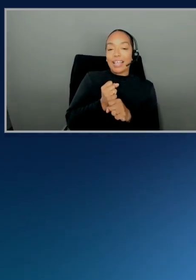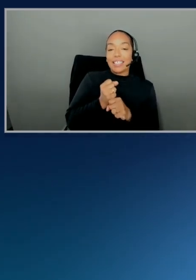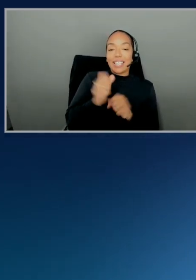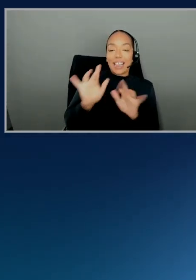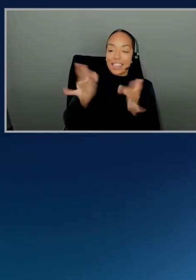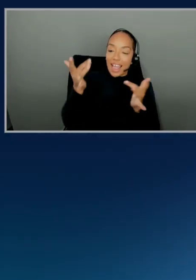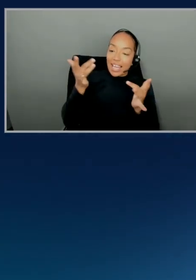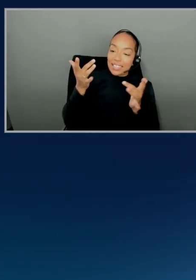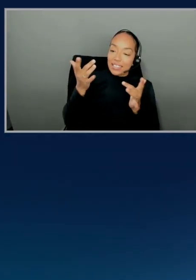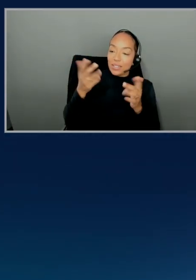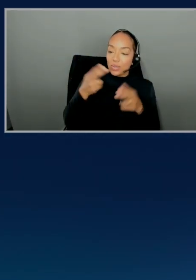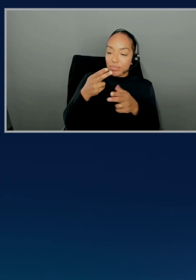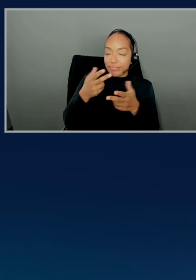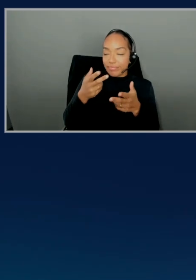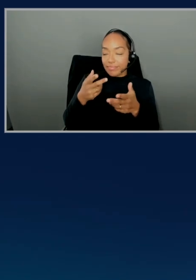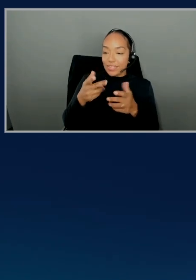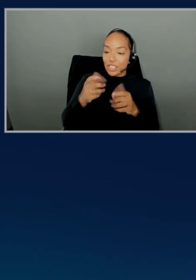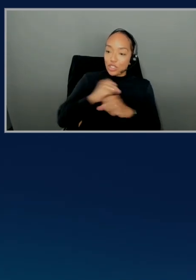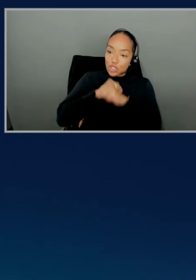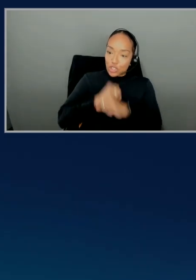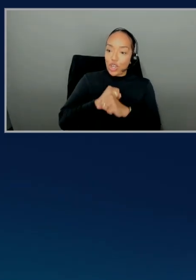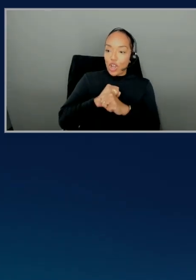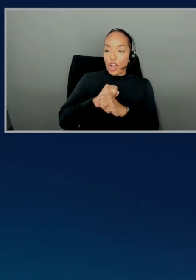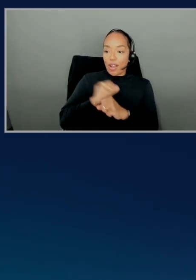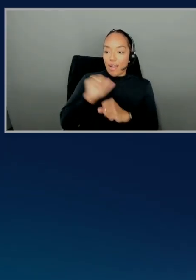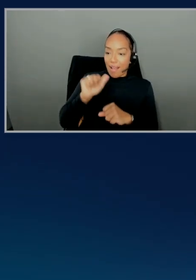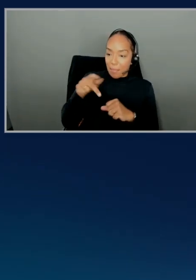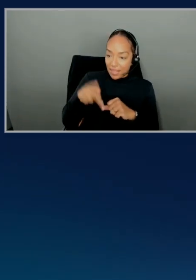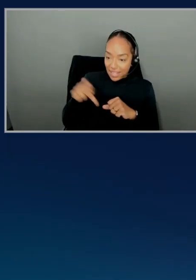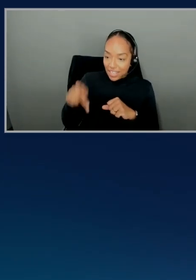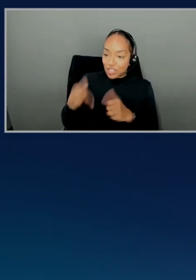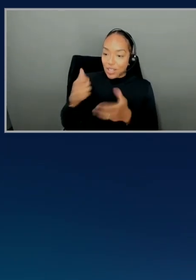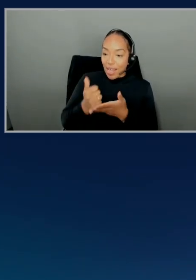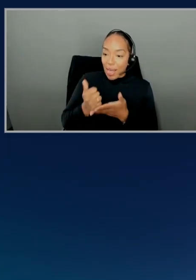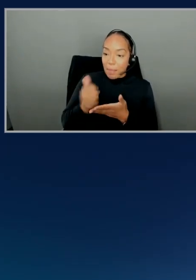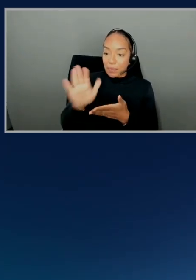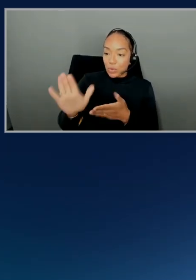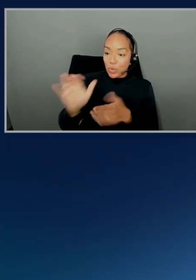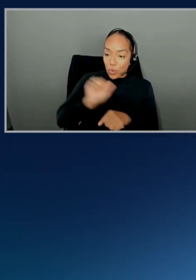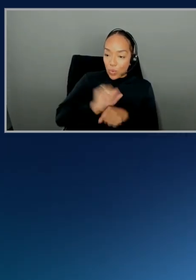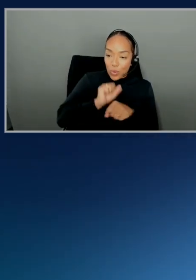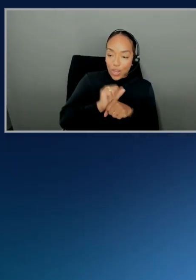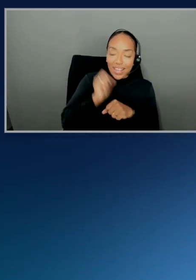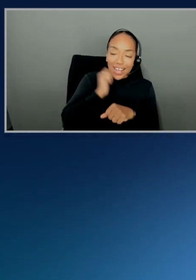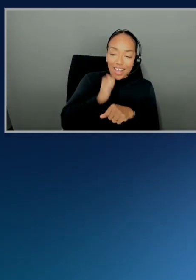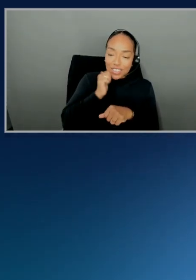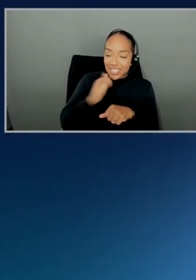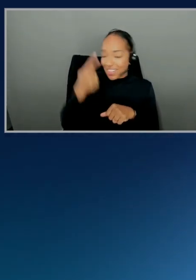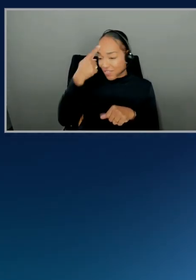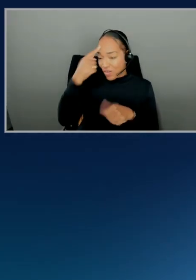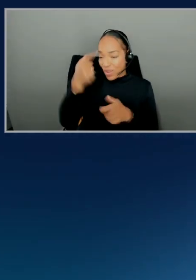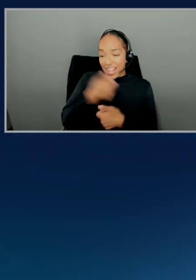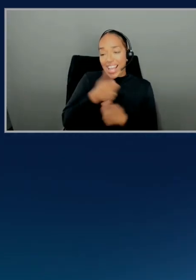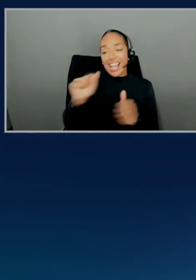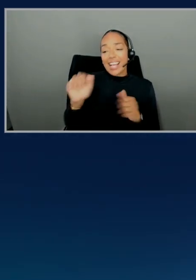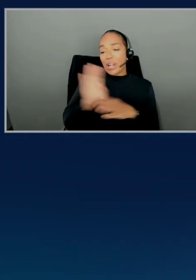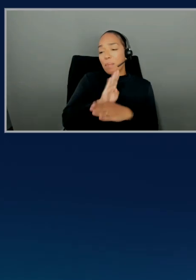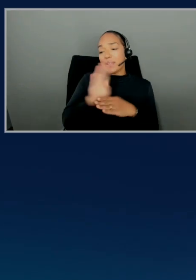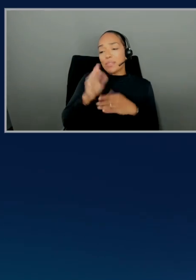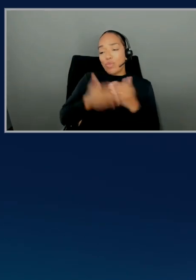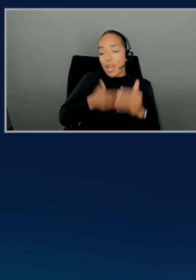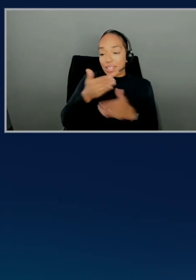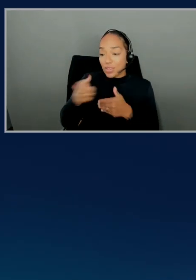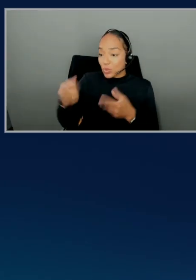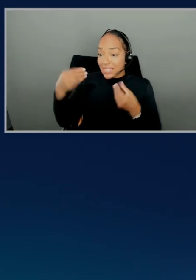applications that help you do the work that you do every day. So this is for any business process. So you're a sales manager,